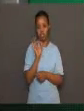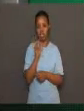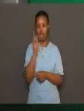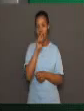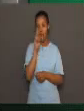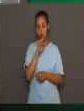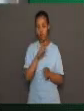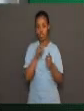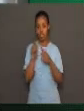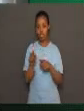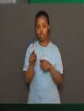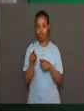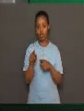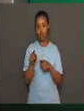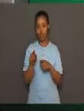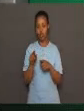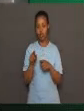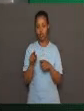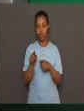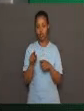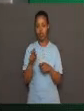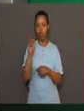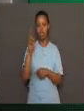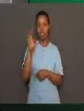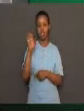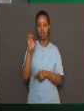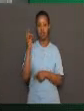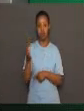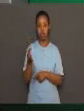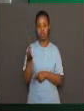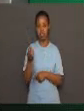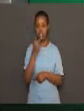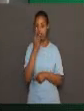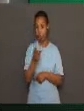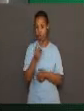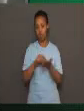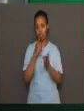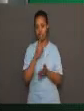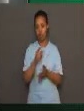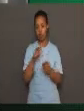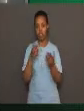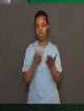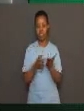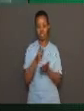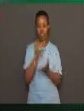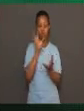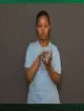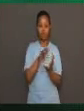associated the action with a reinforcement, so it will continue to push the lever.